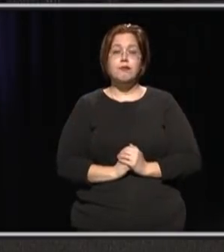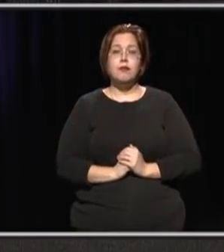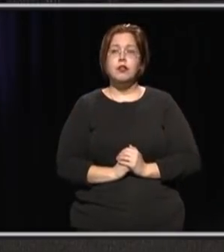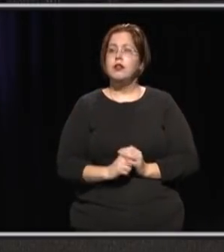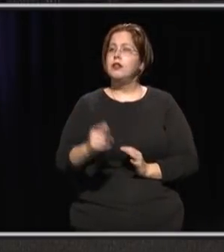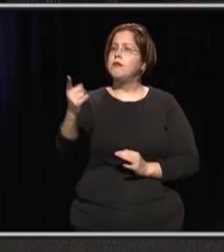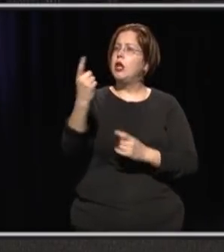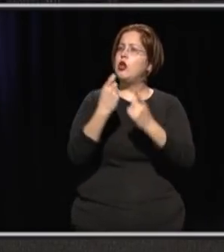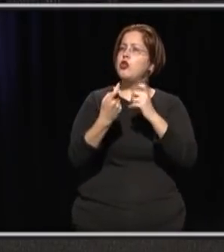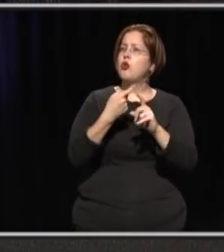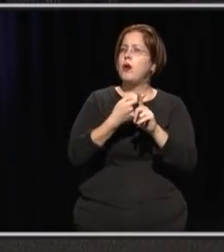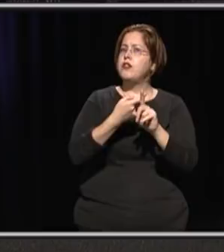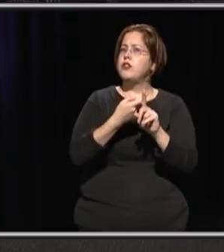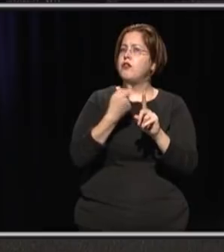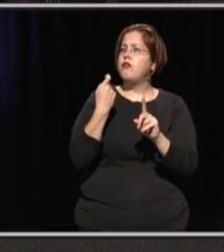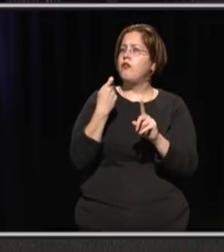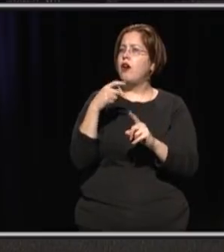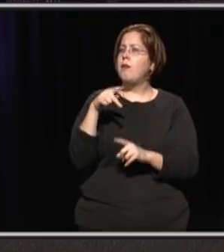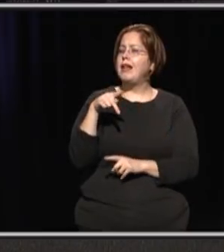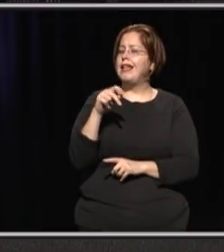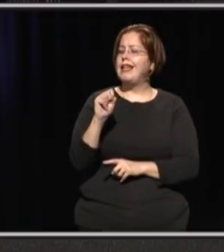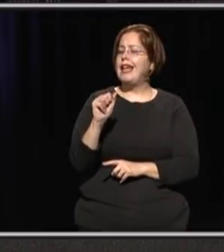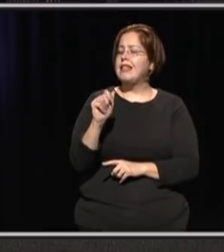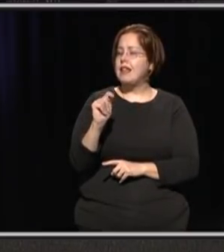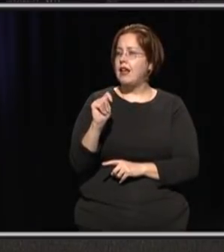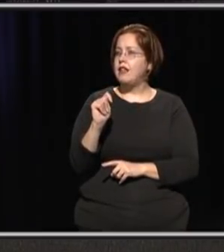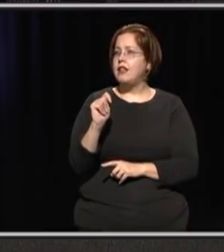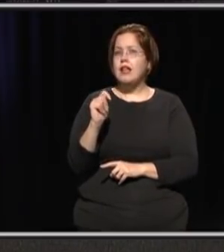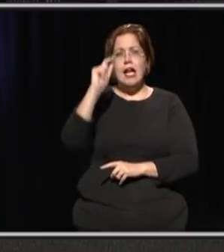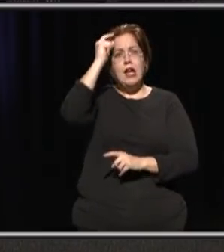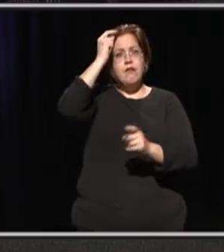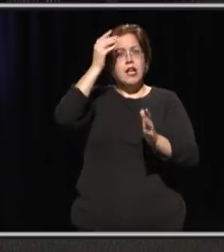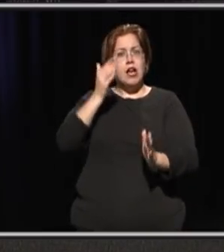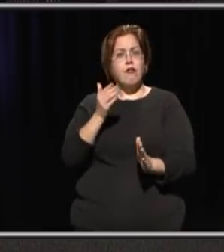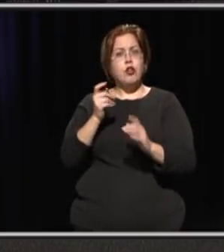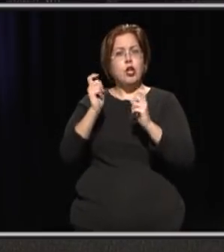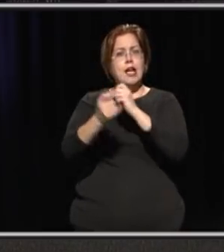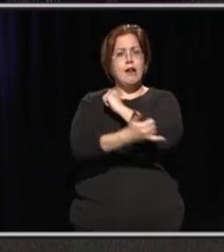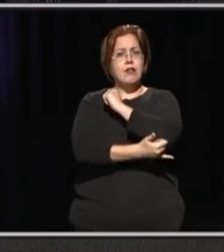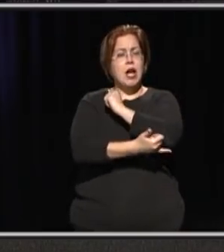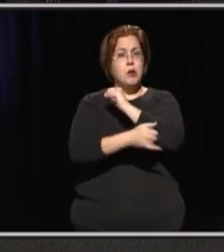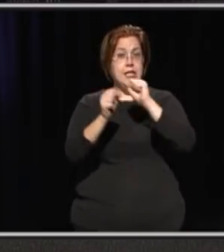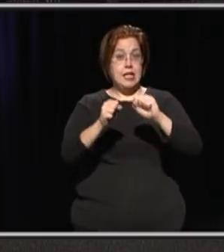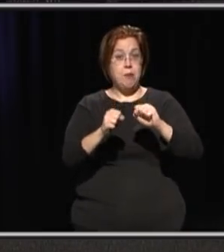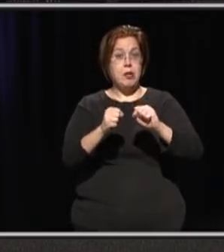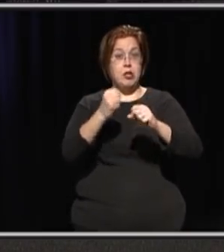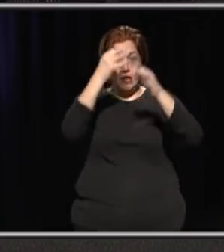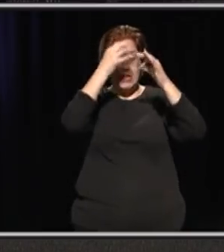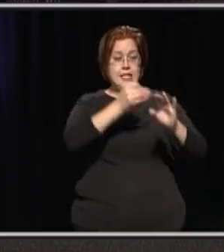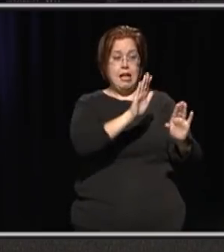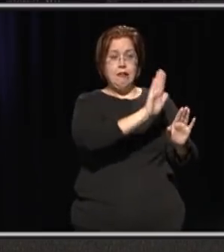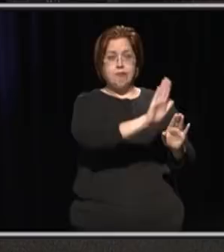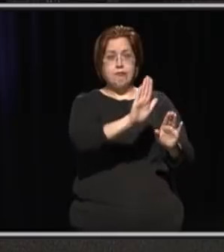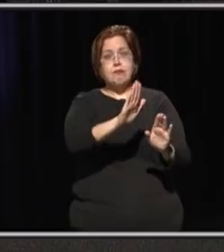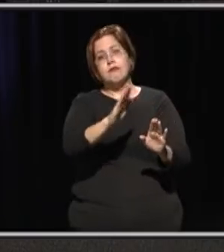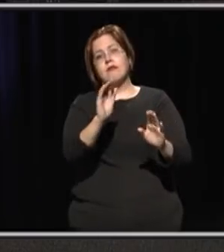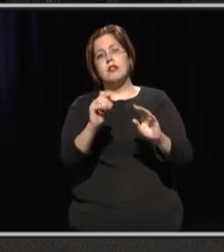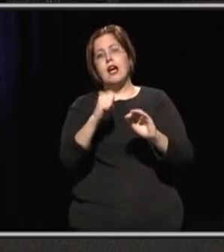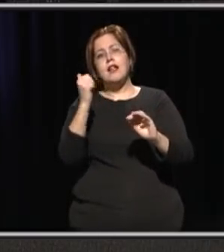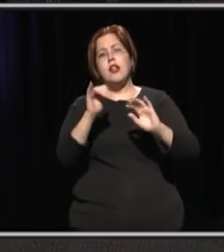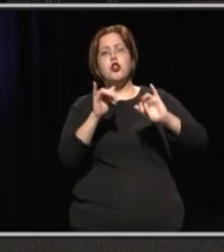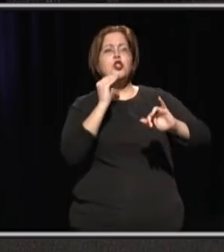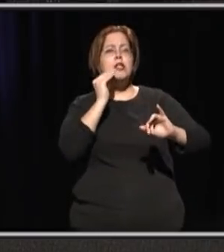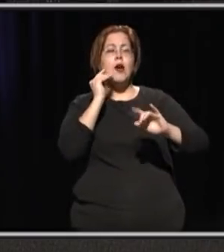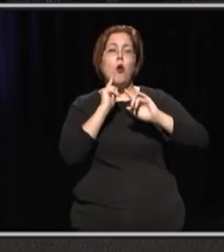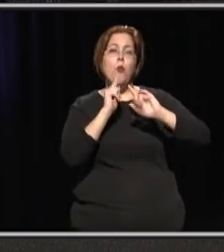Here's a question from Patty Santos with KSAT. If the governor gave counties the ability to make the decision on another stay-at-home order,